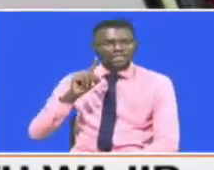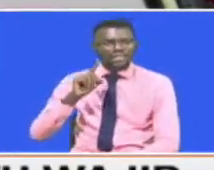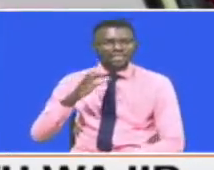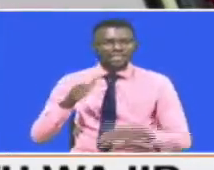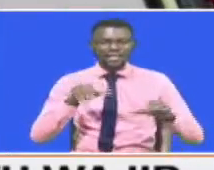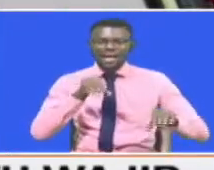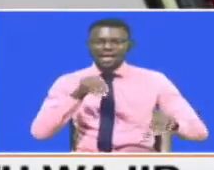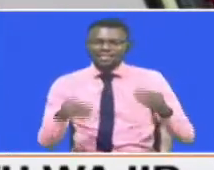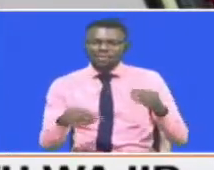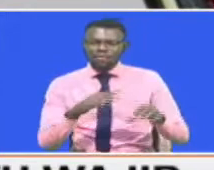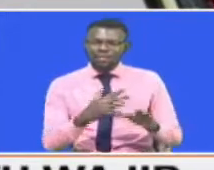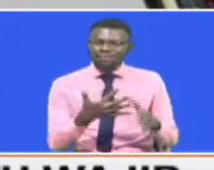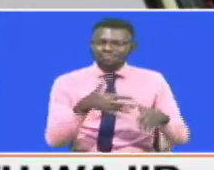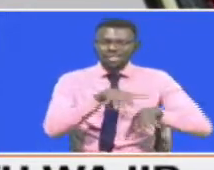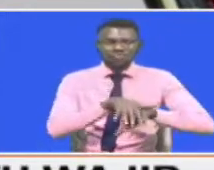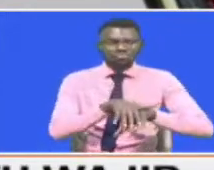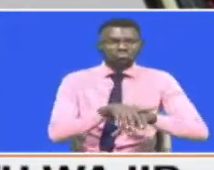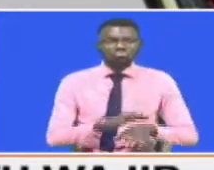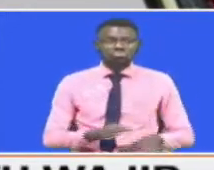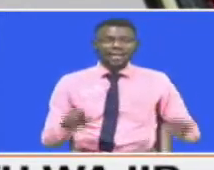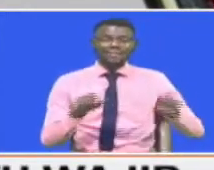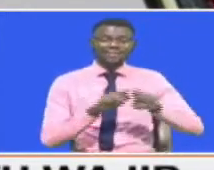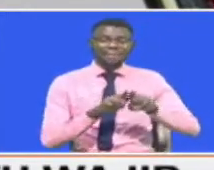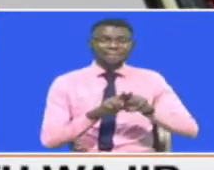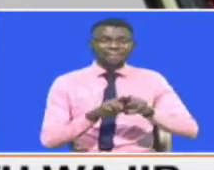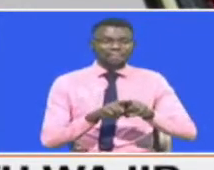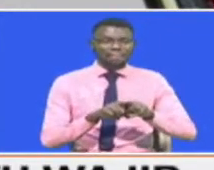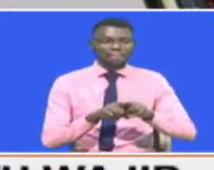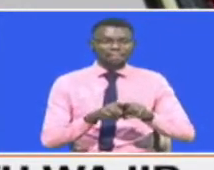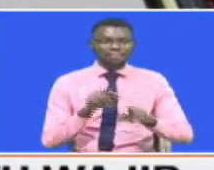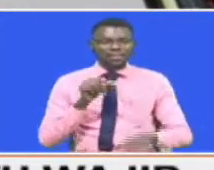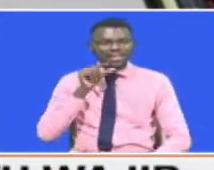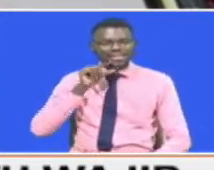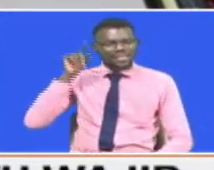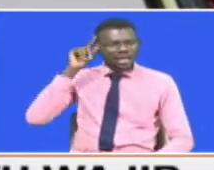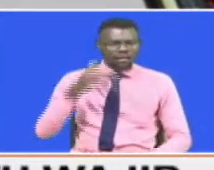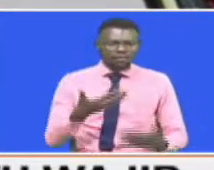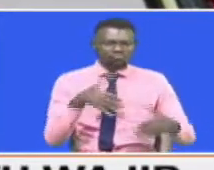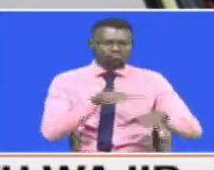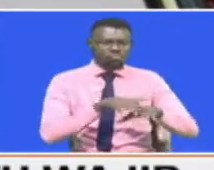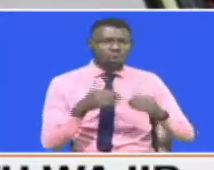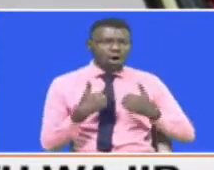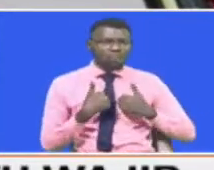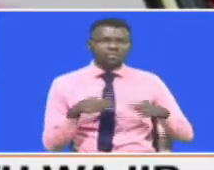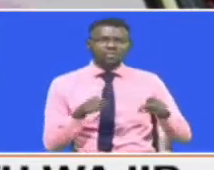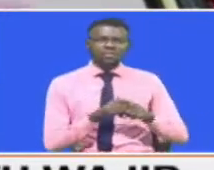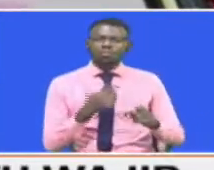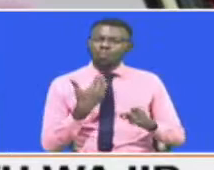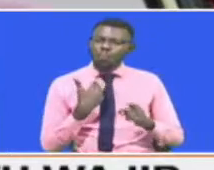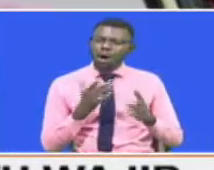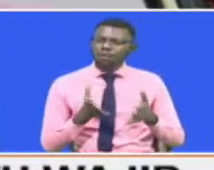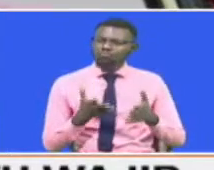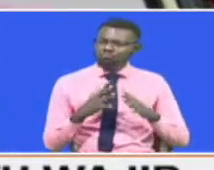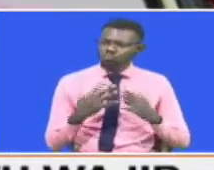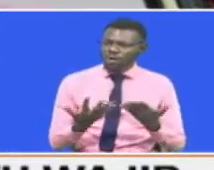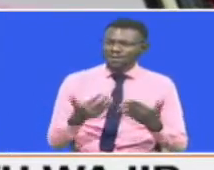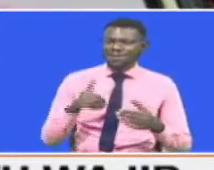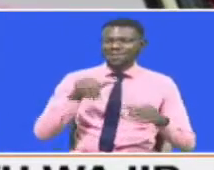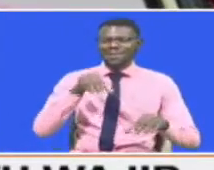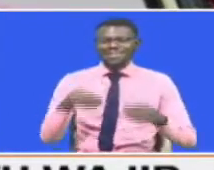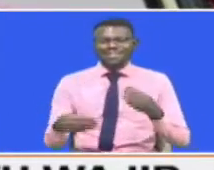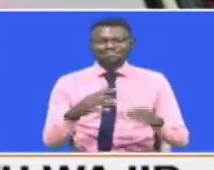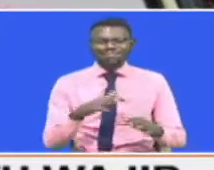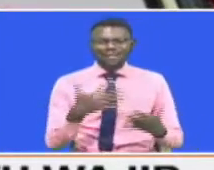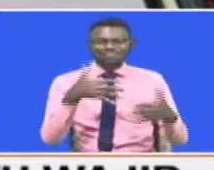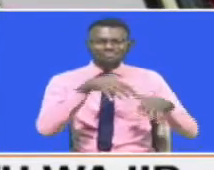on disability mainstreaming. Just the way there is gender mainstreaming, we want to make sure that we have disability